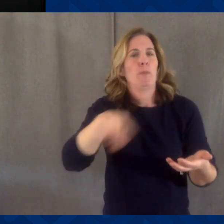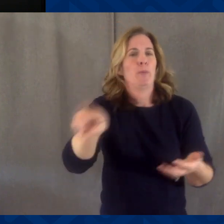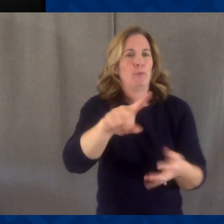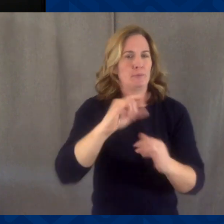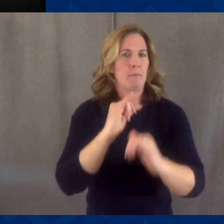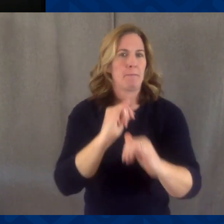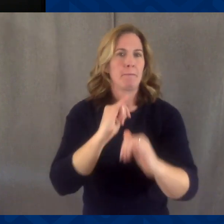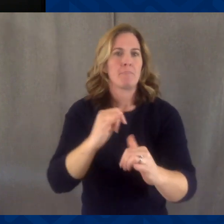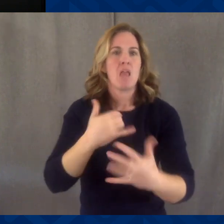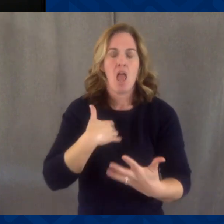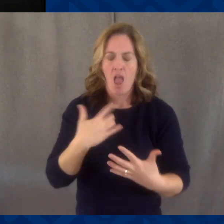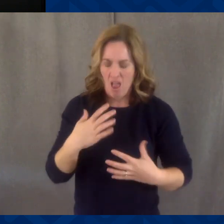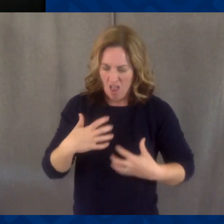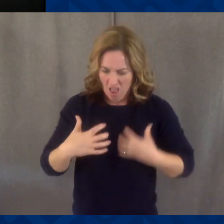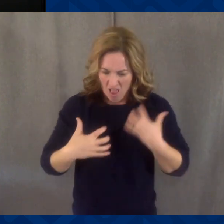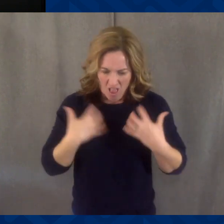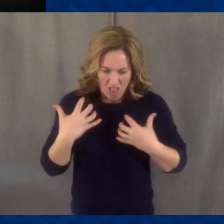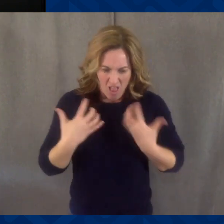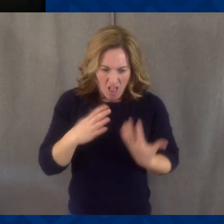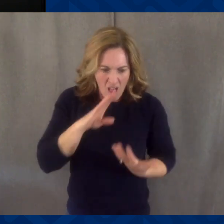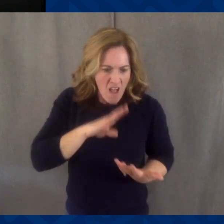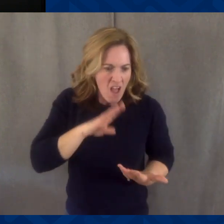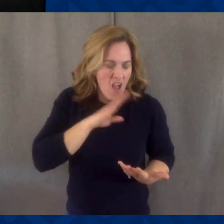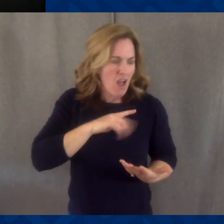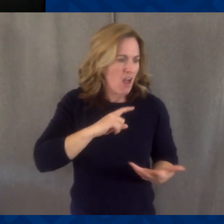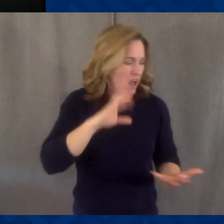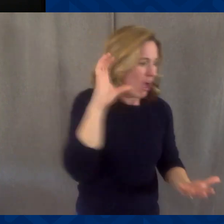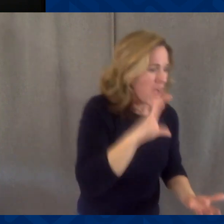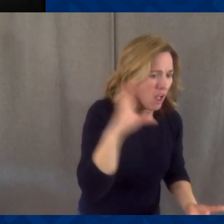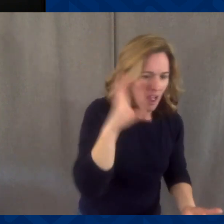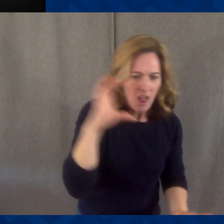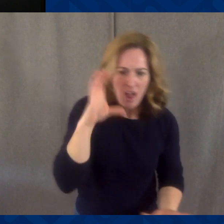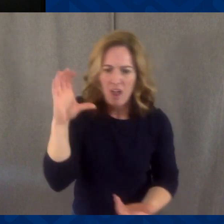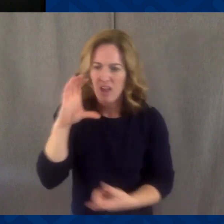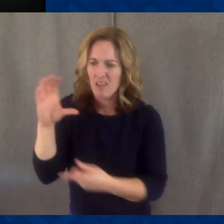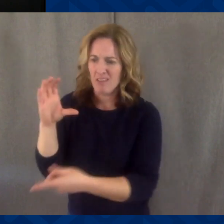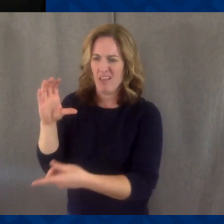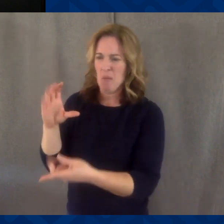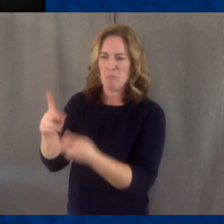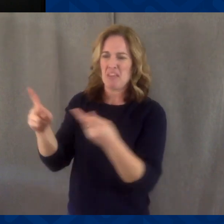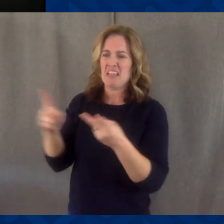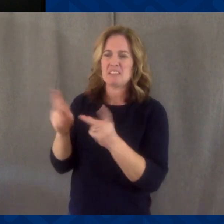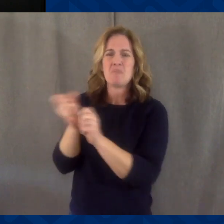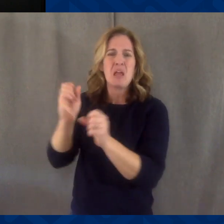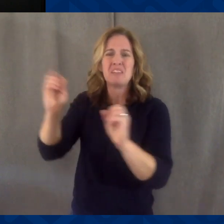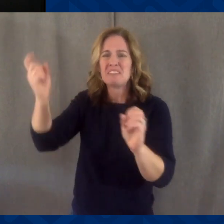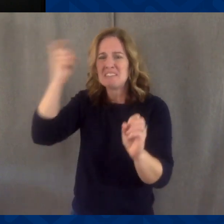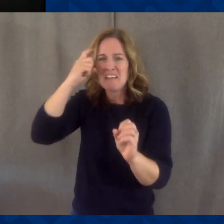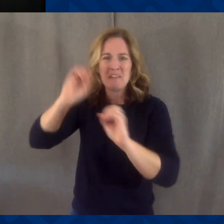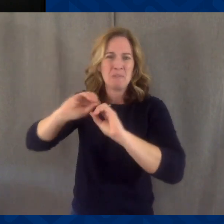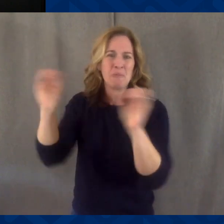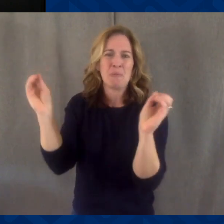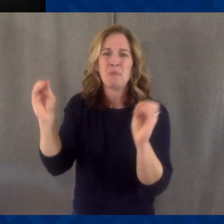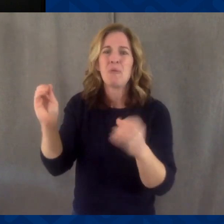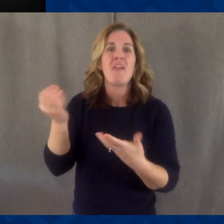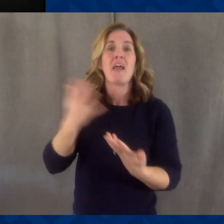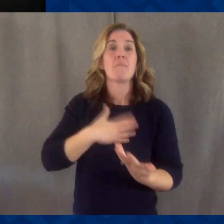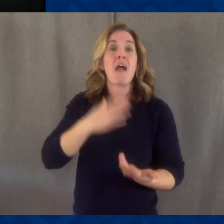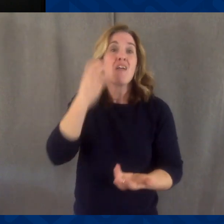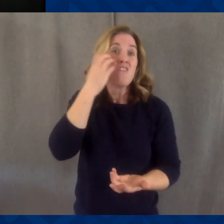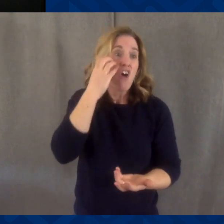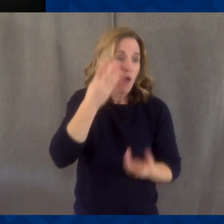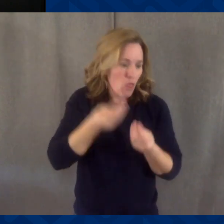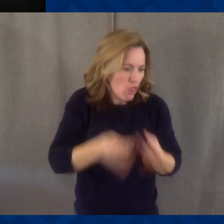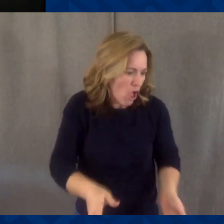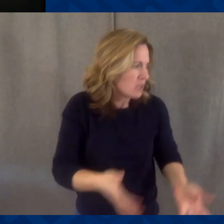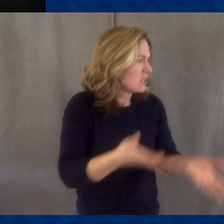get frustrated. I get so upset that I start looking in irrational places, right? Like when I lose my phone, I'll look in the freezer,